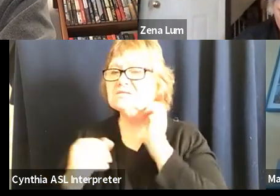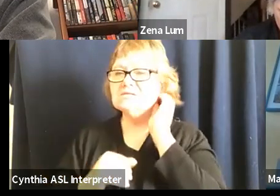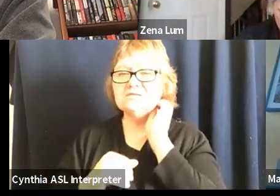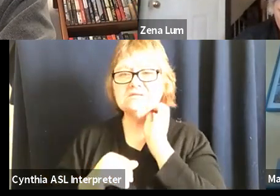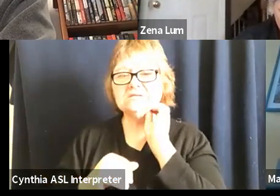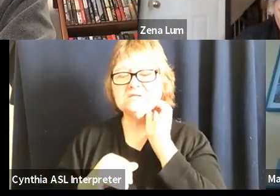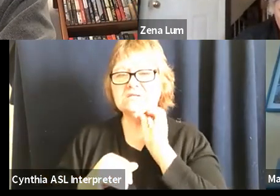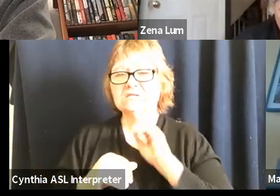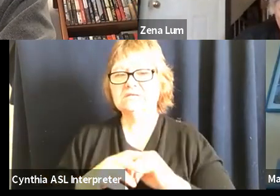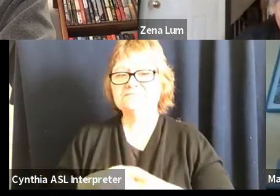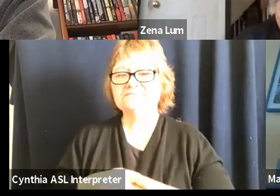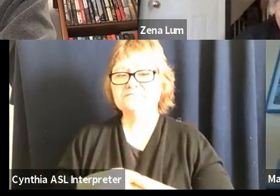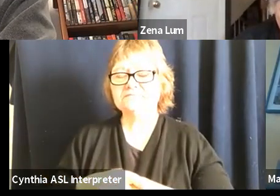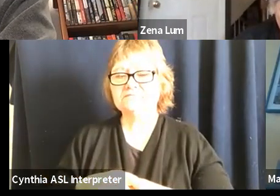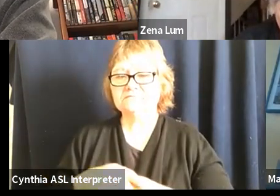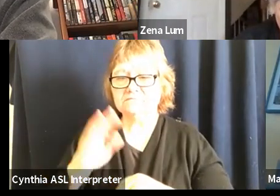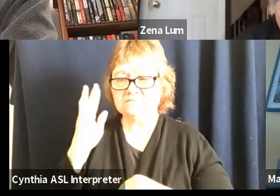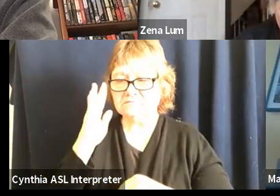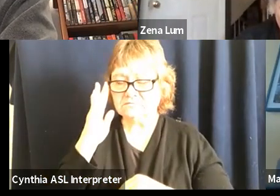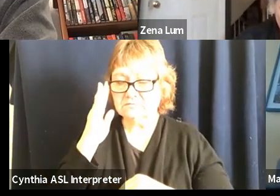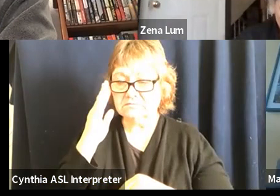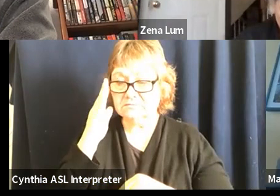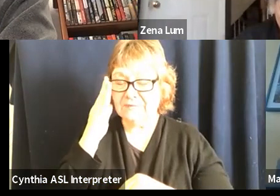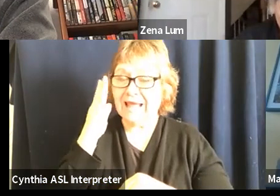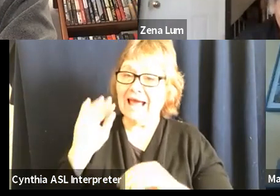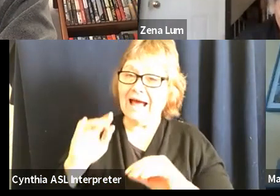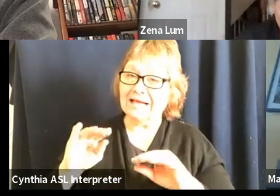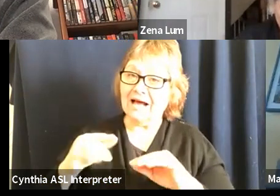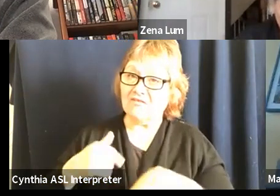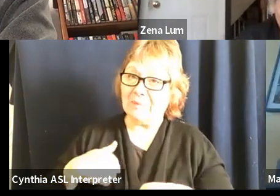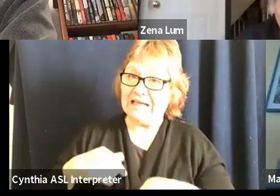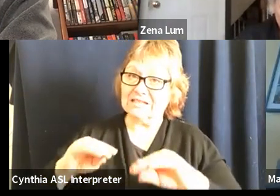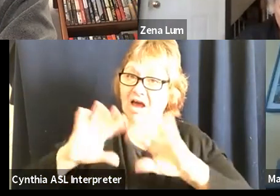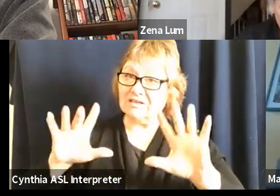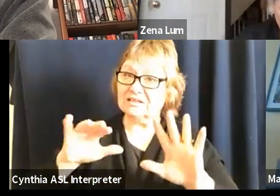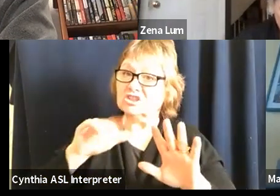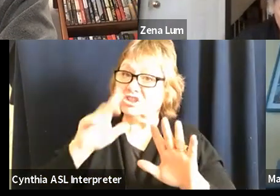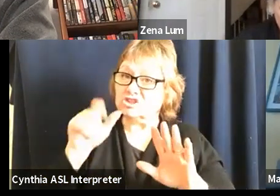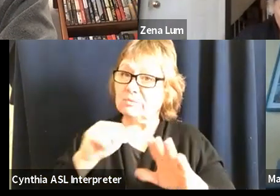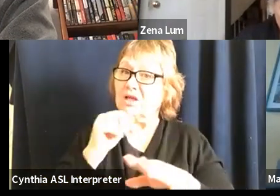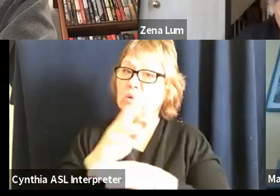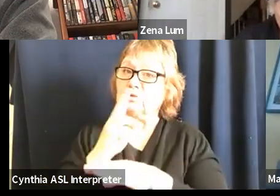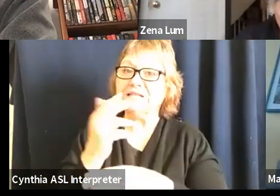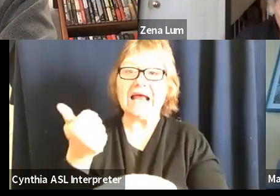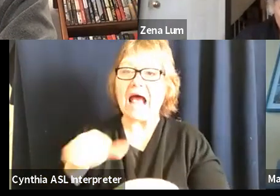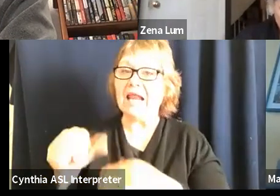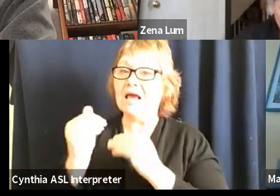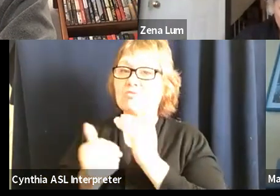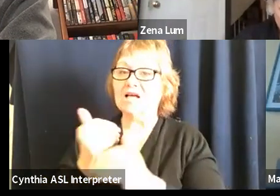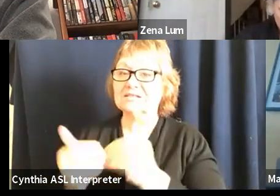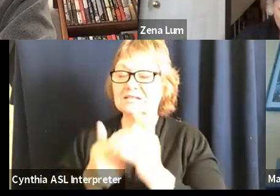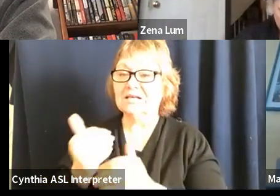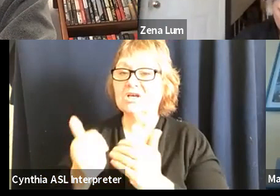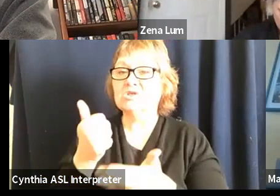it would seem evident that exams need to be used as a part of any process to